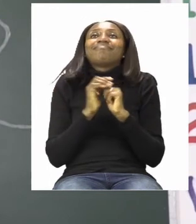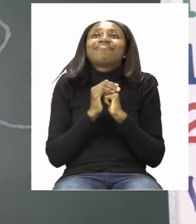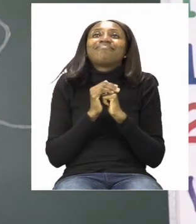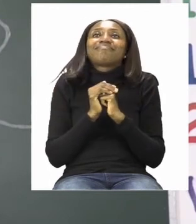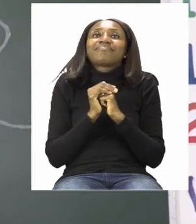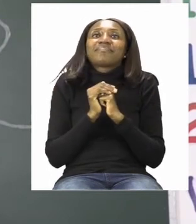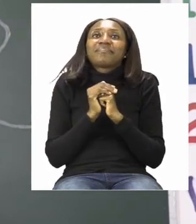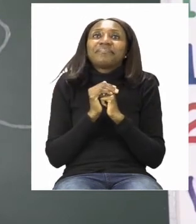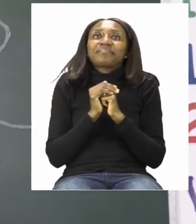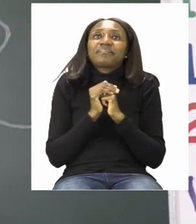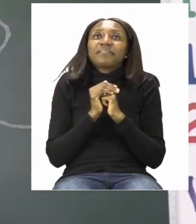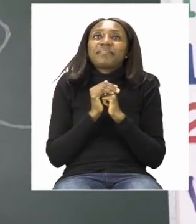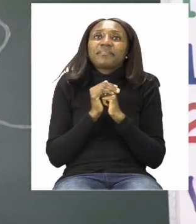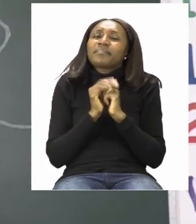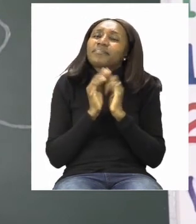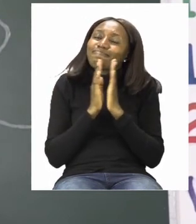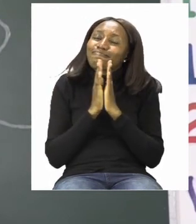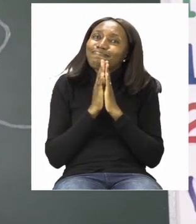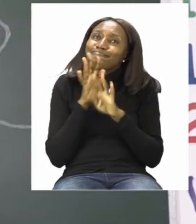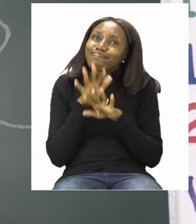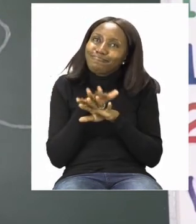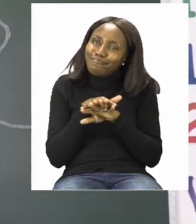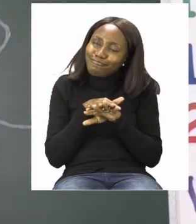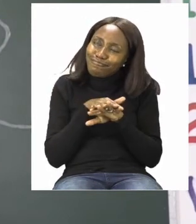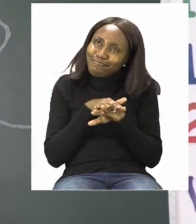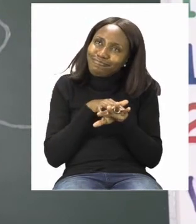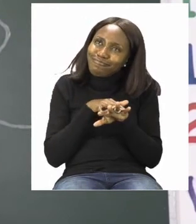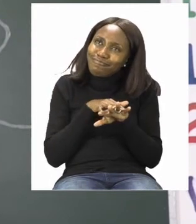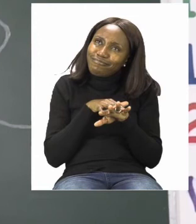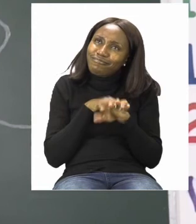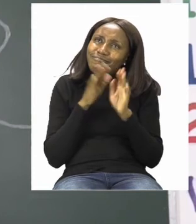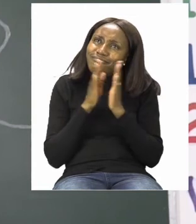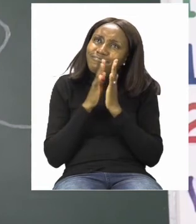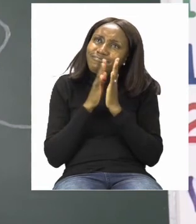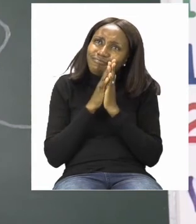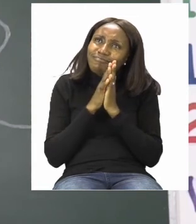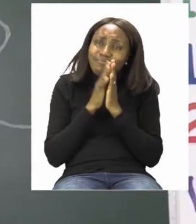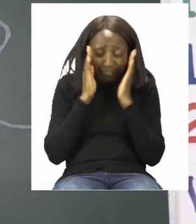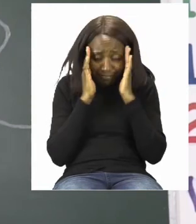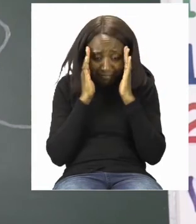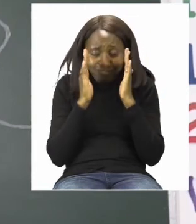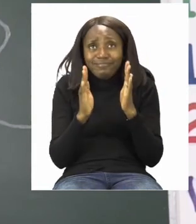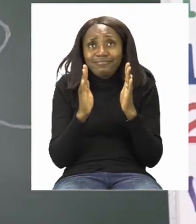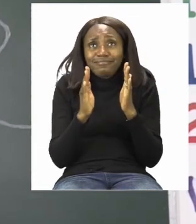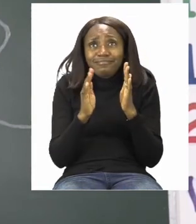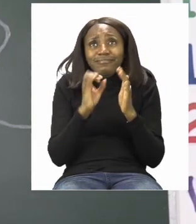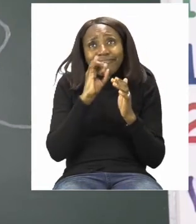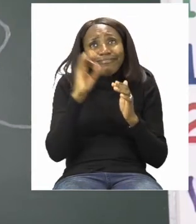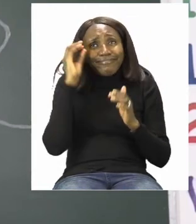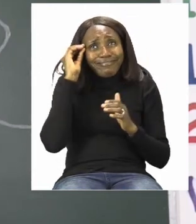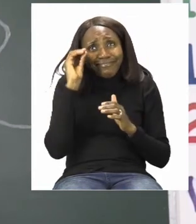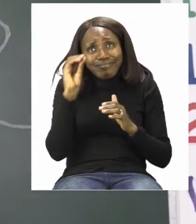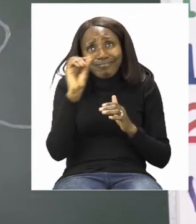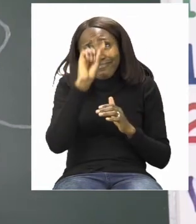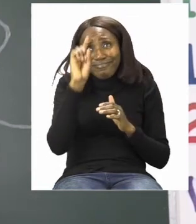inside. Take your time and make sure that you follow the instructions. If you're not sure what to do, that's